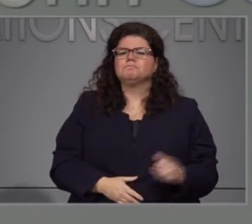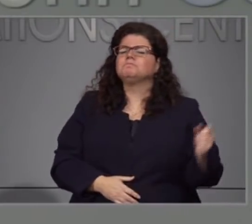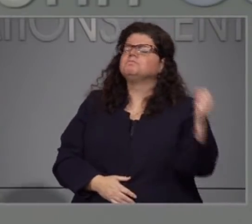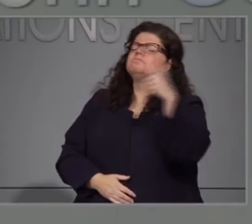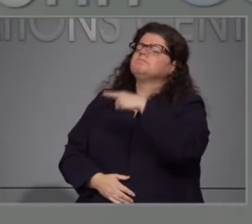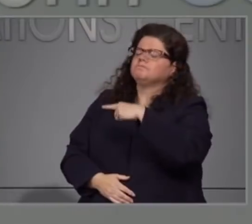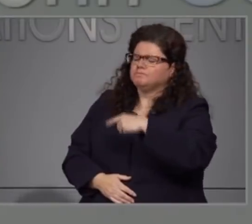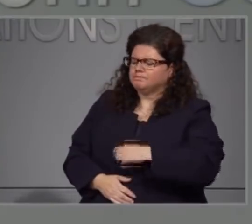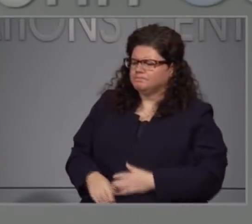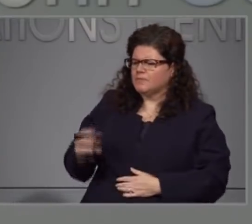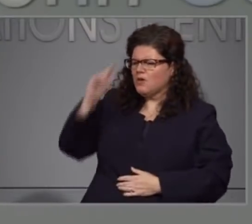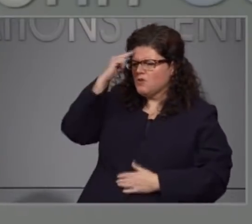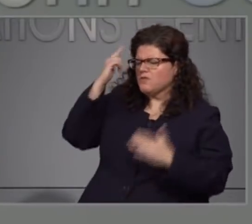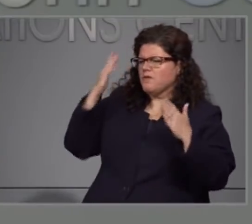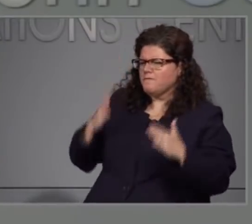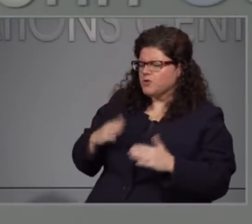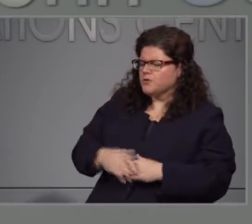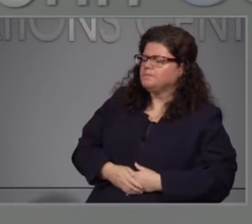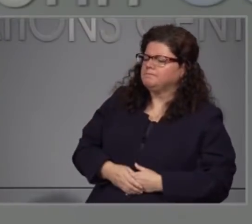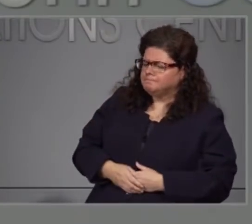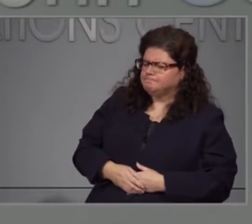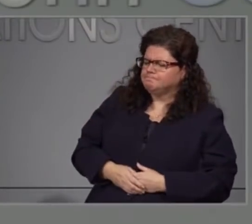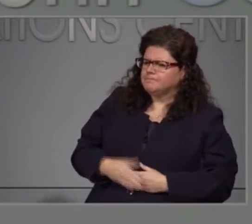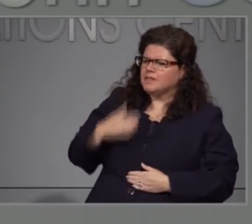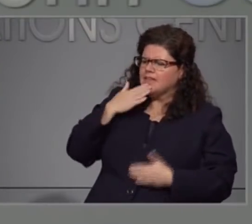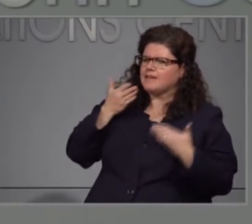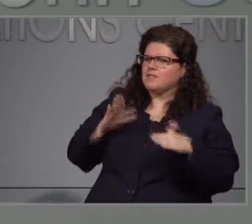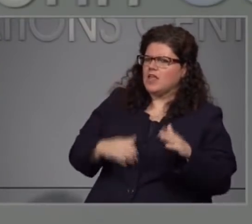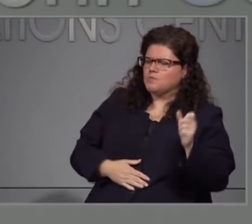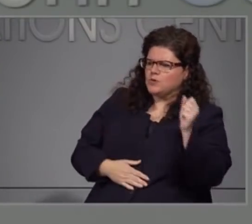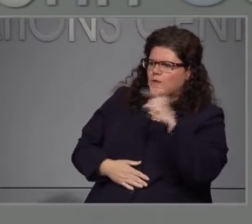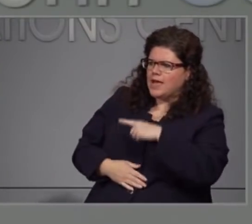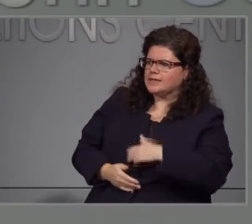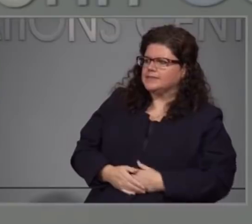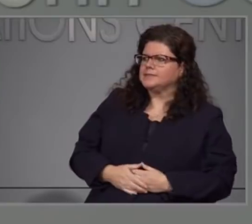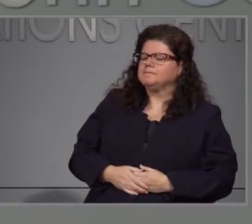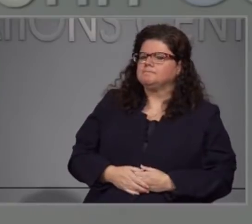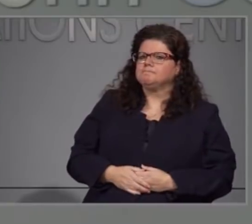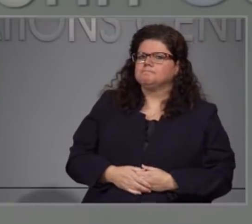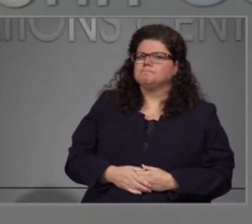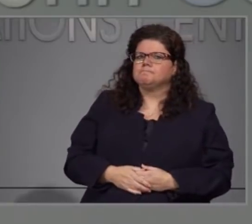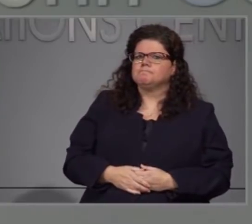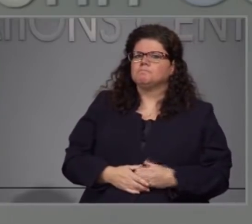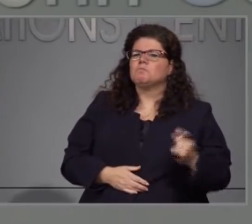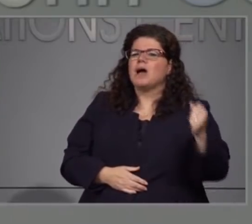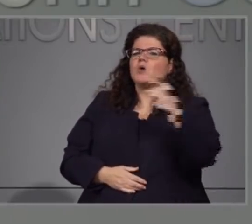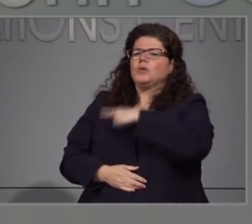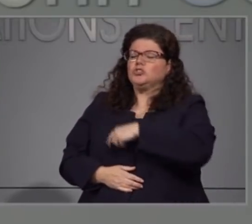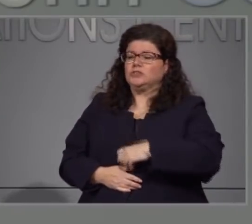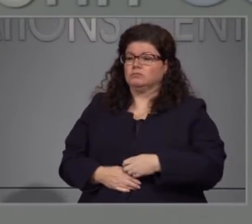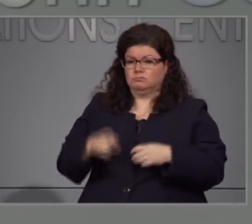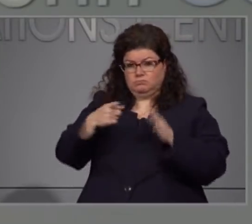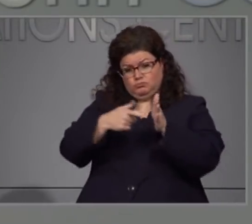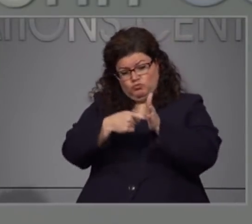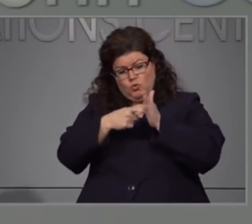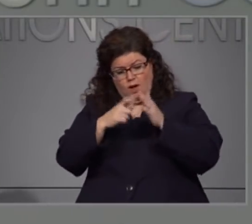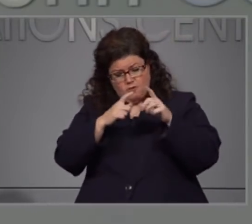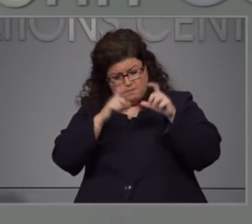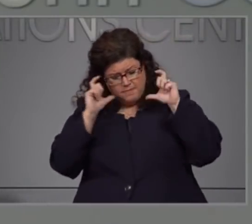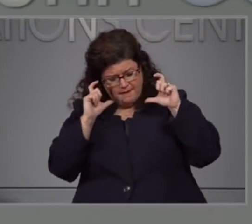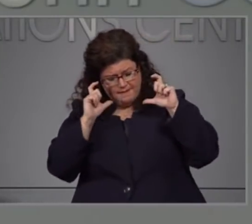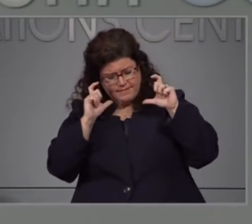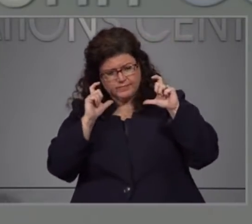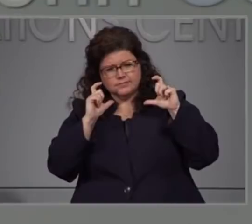Governor Kenny Beck, WXII, thank you for taking my question. My question deals with the enforcement of the face